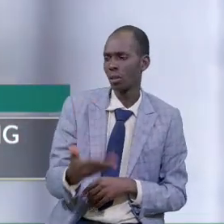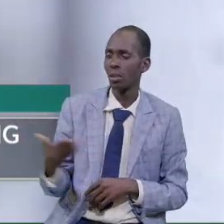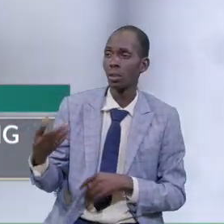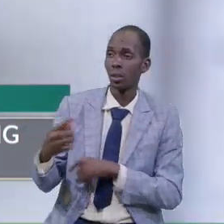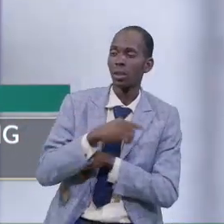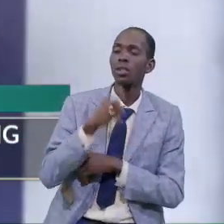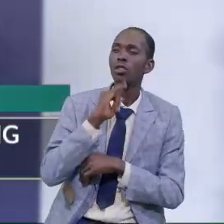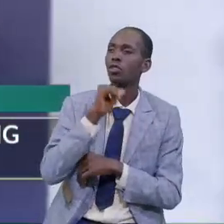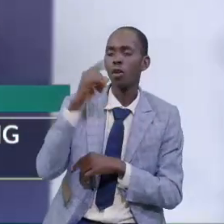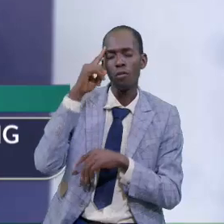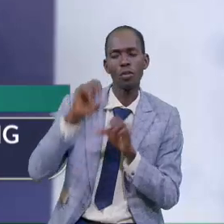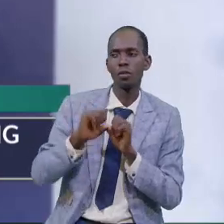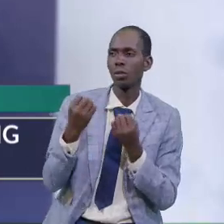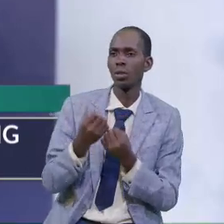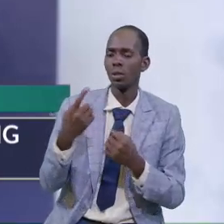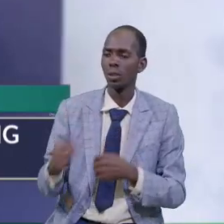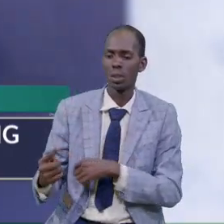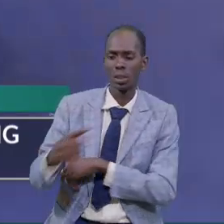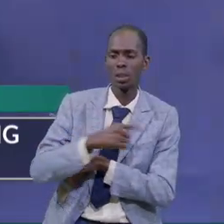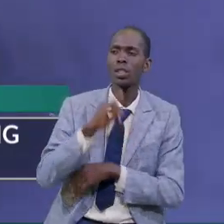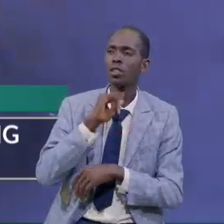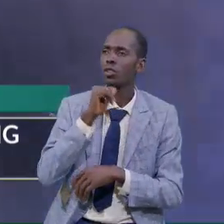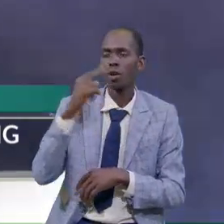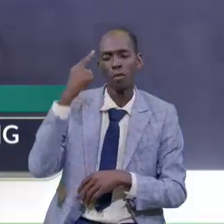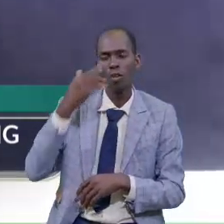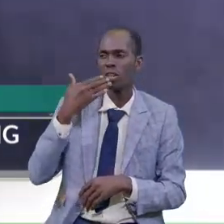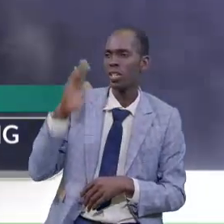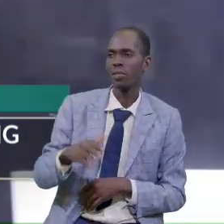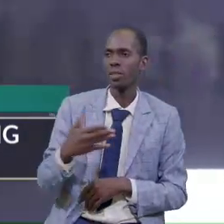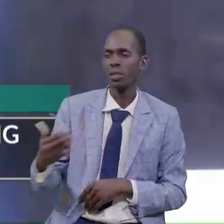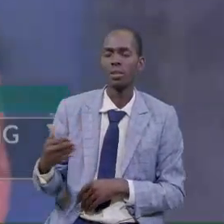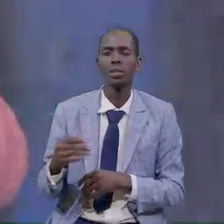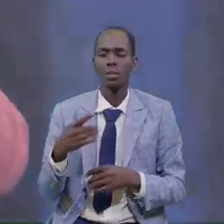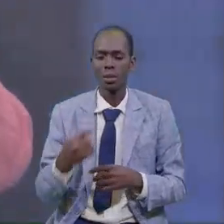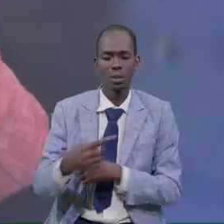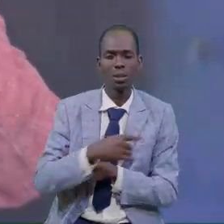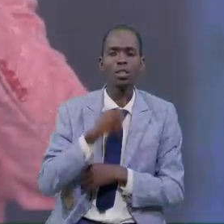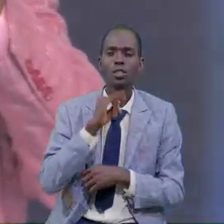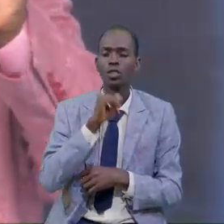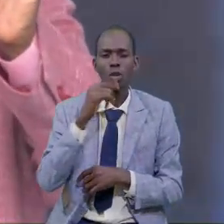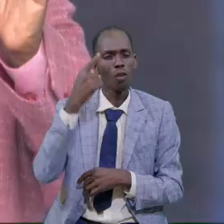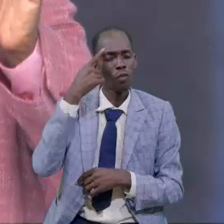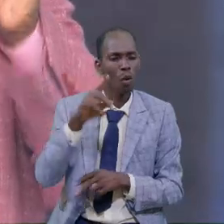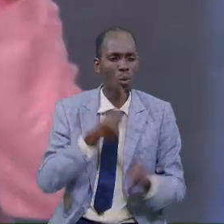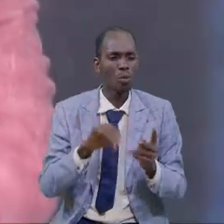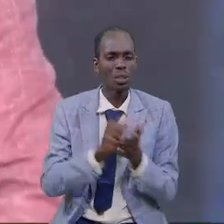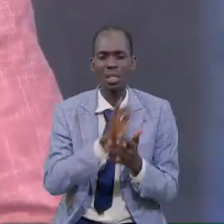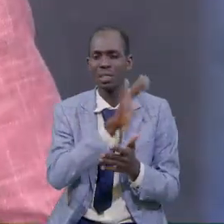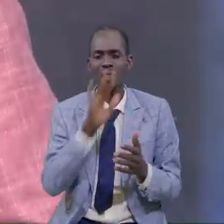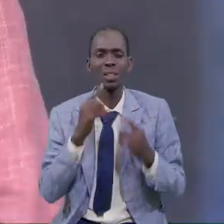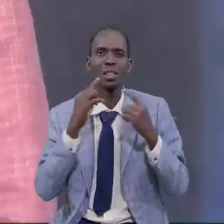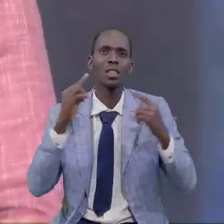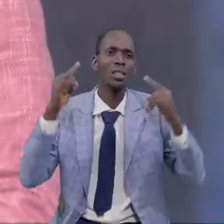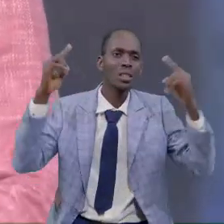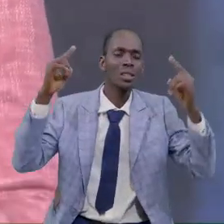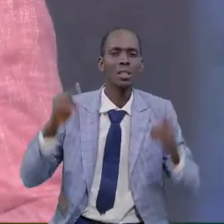is not for evil speedy day. It's not for, you know, never do wells that want to count of a kind of pounce upon